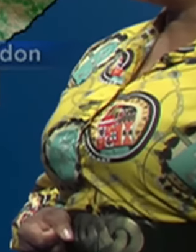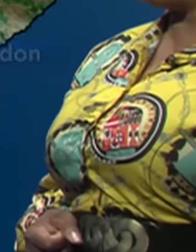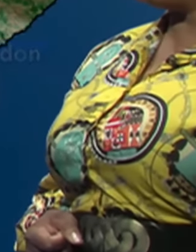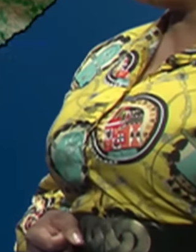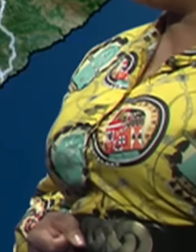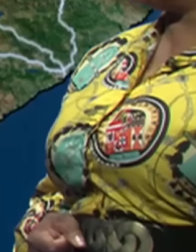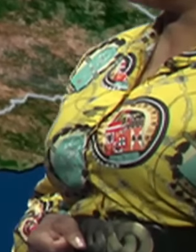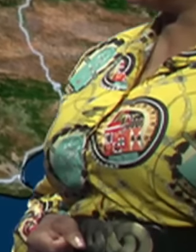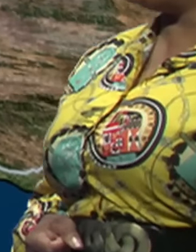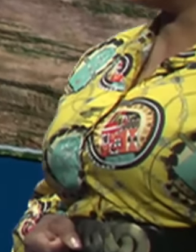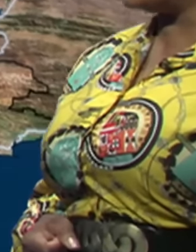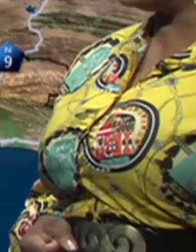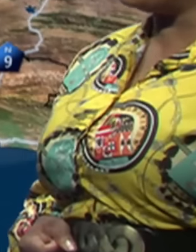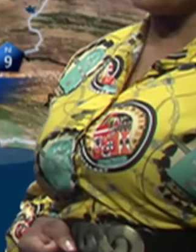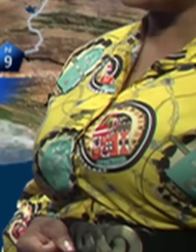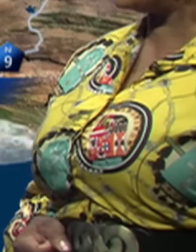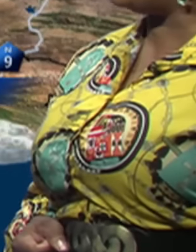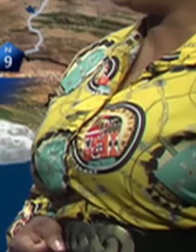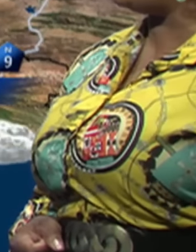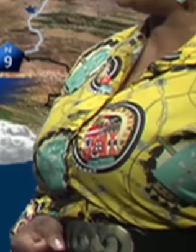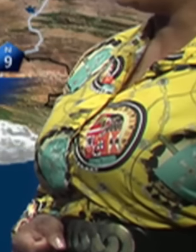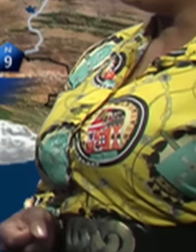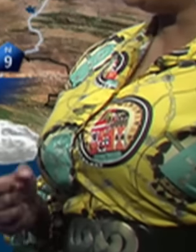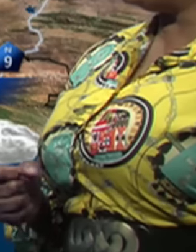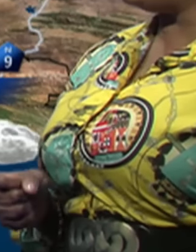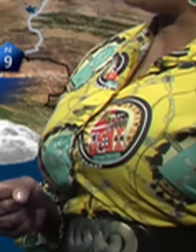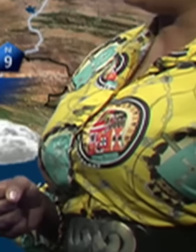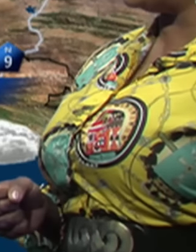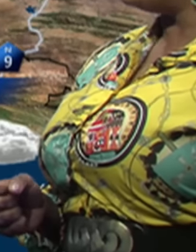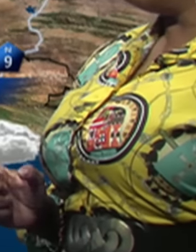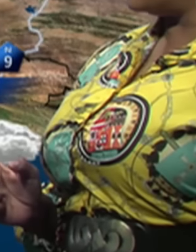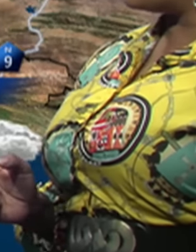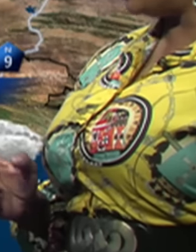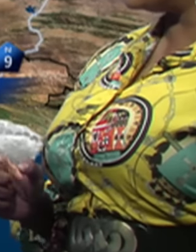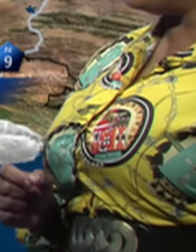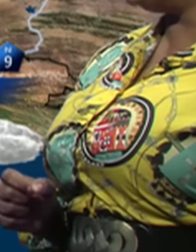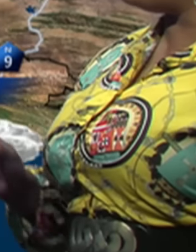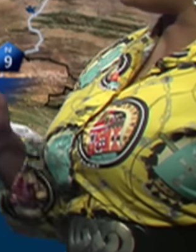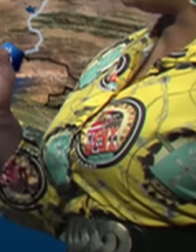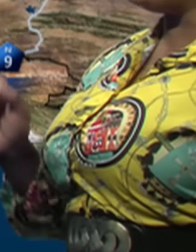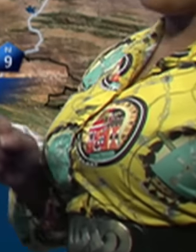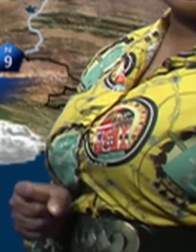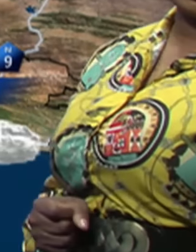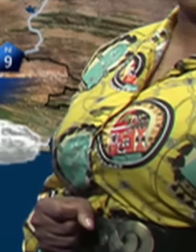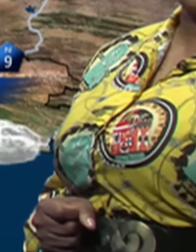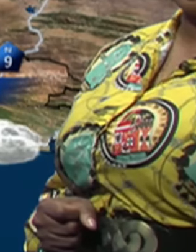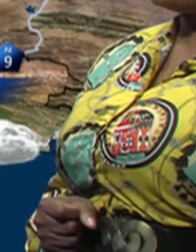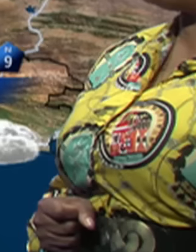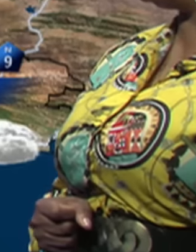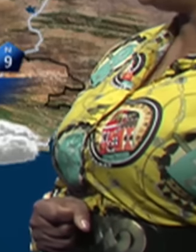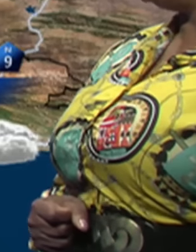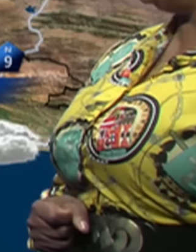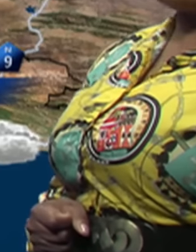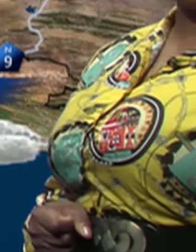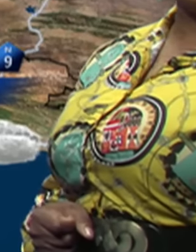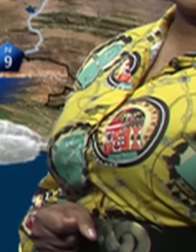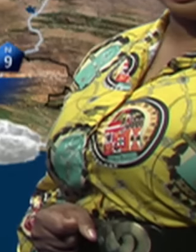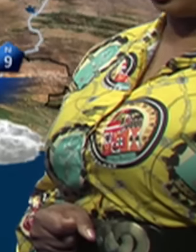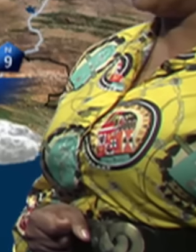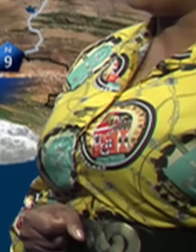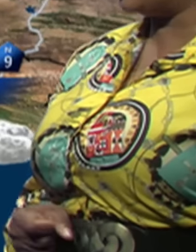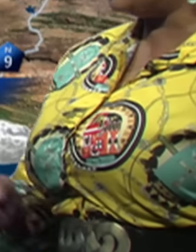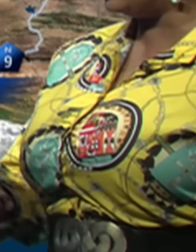re lebelela go provinceng ya go Sasa go la Western Cape le gona go na le kgonagalo tša maru a tla bantša pipile Beaufort West go tla be go fiša le le ka marung